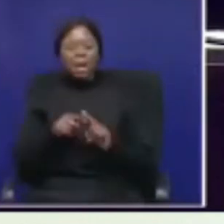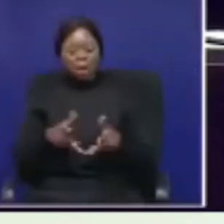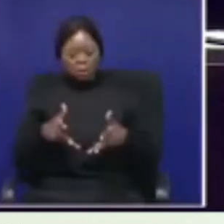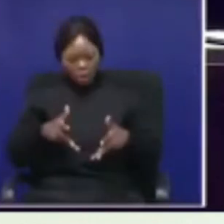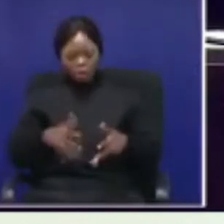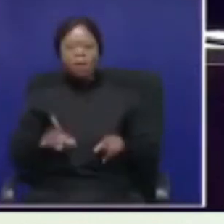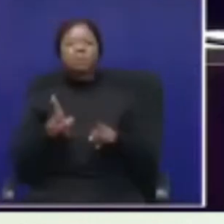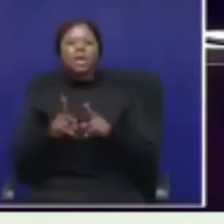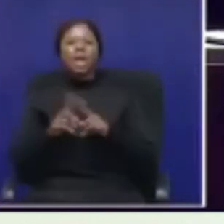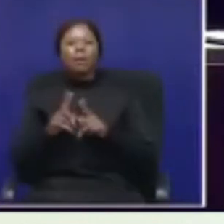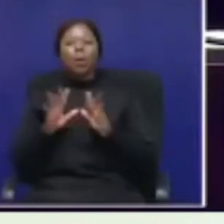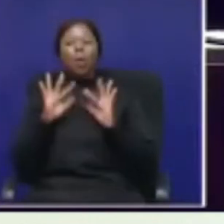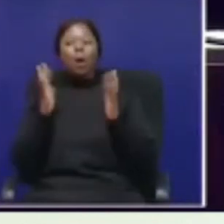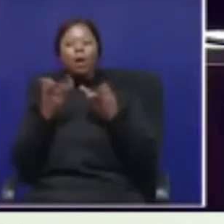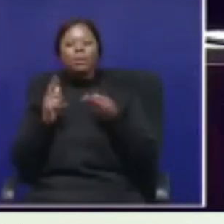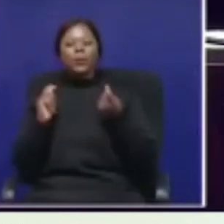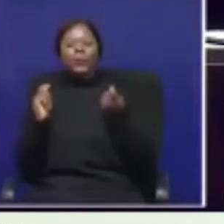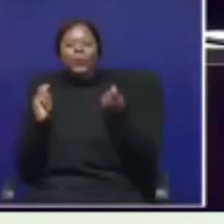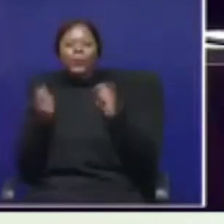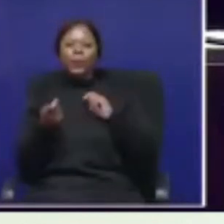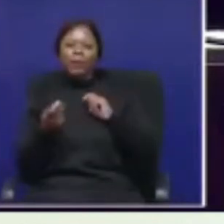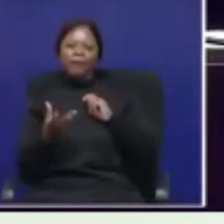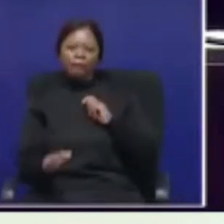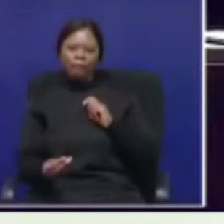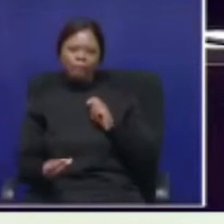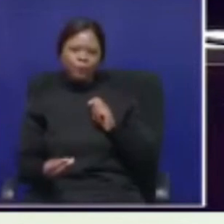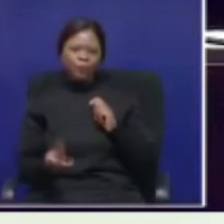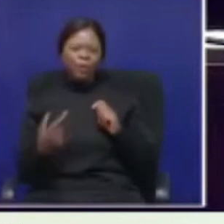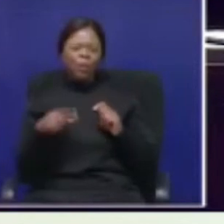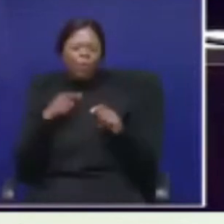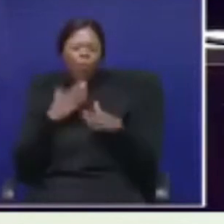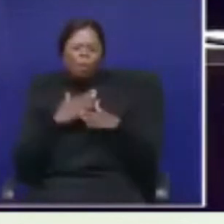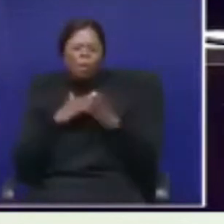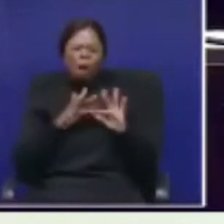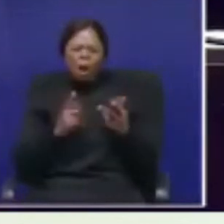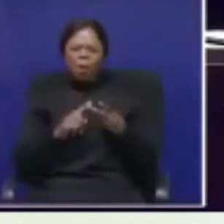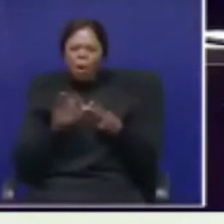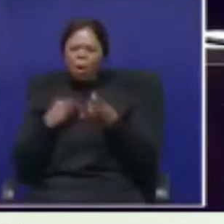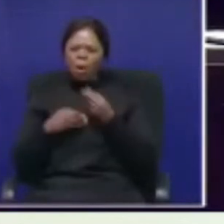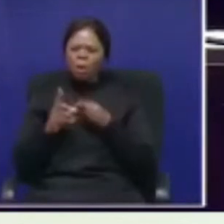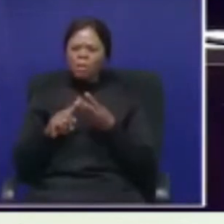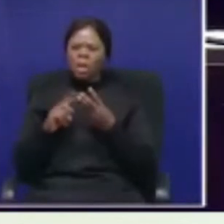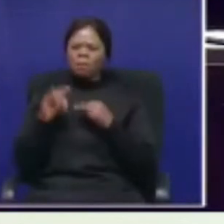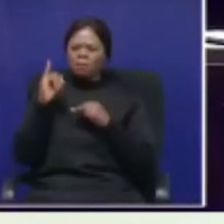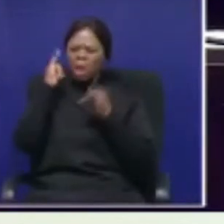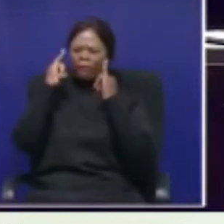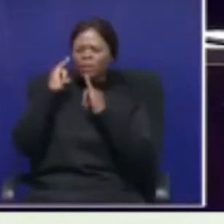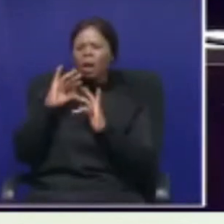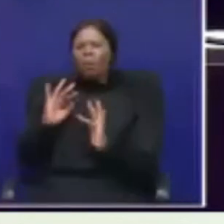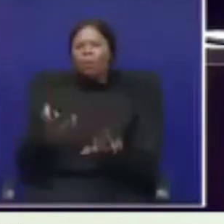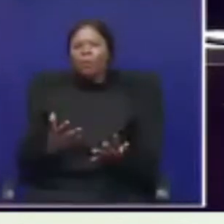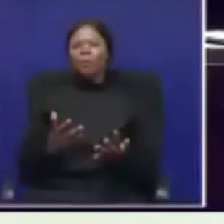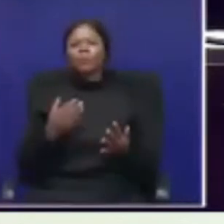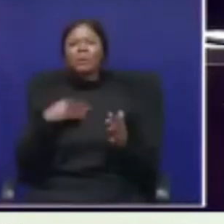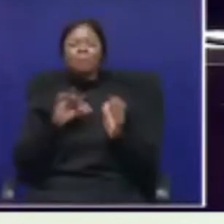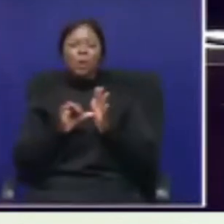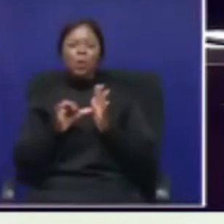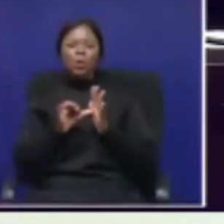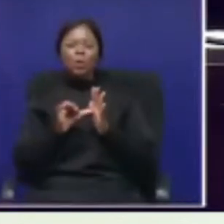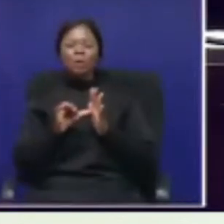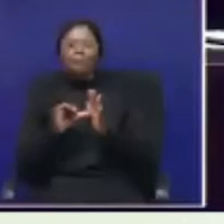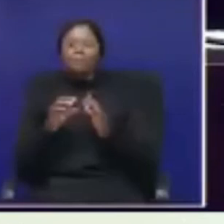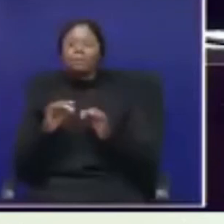rapidly changing the world around us, how we work, how we learn, build, and innovate. And it is brutal to those who are